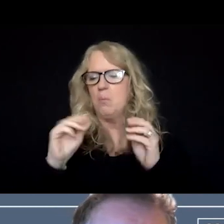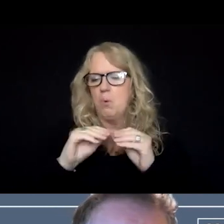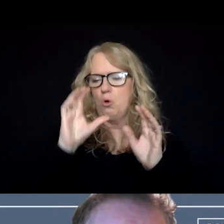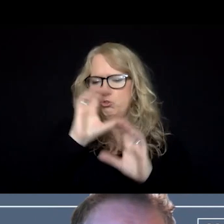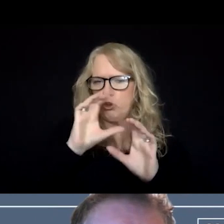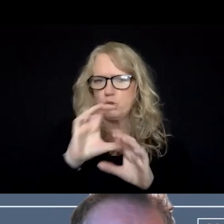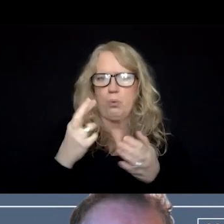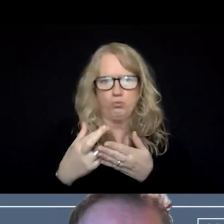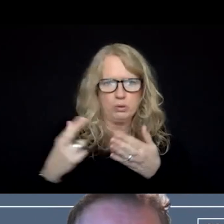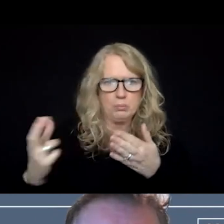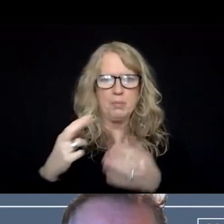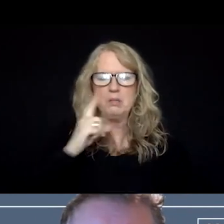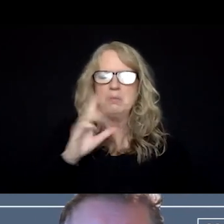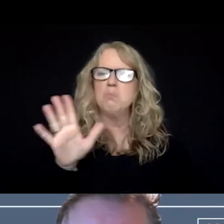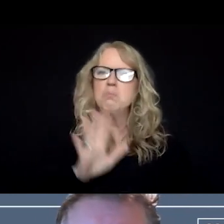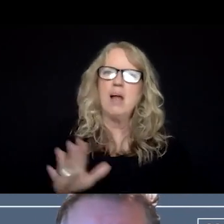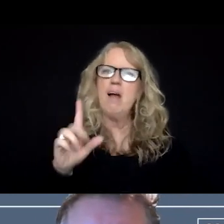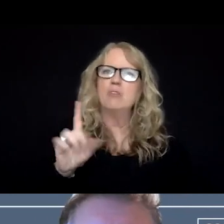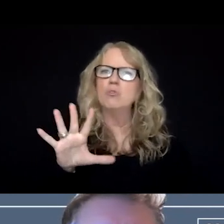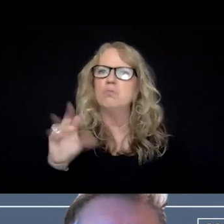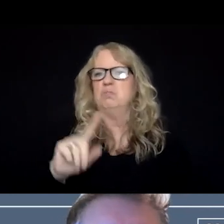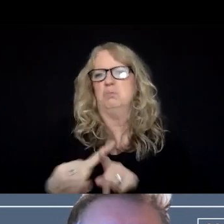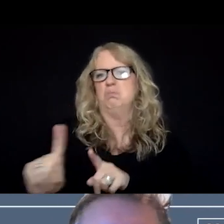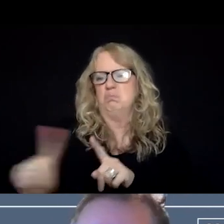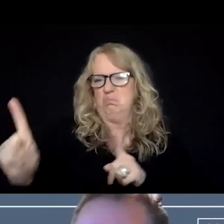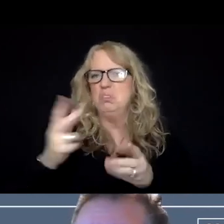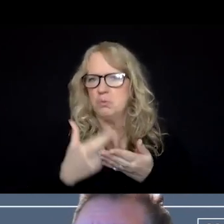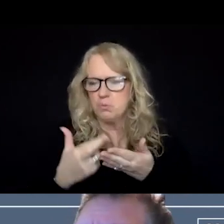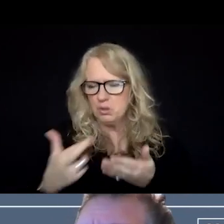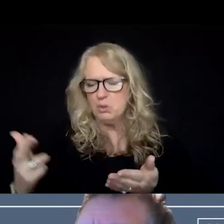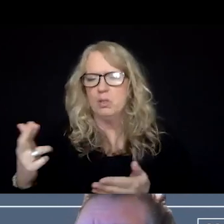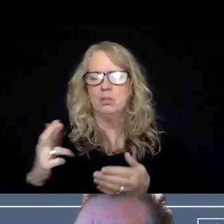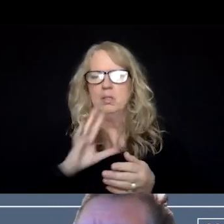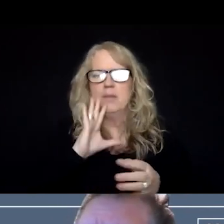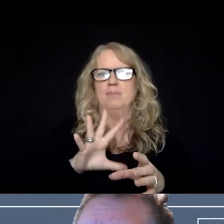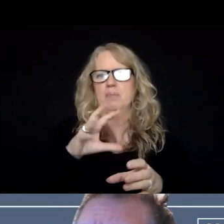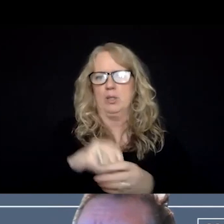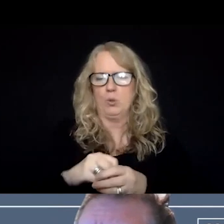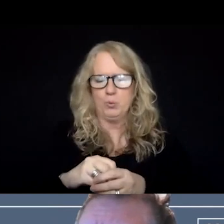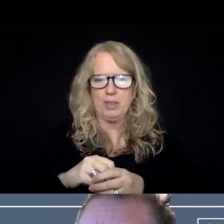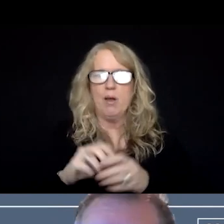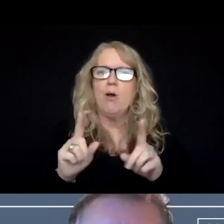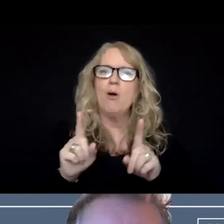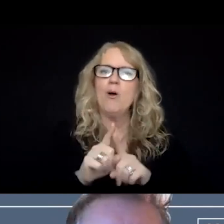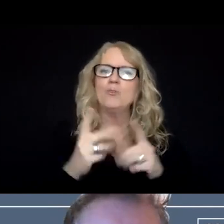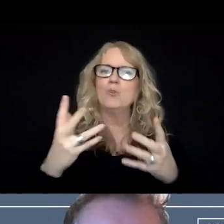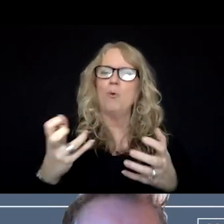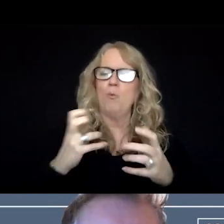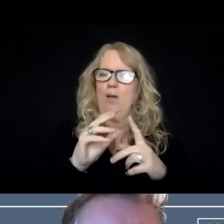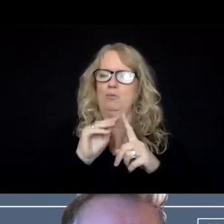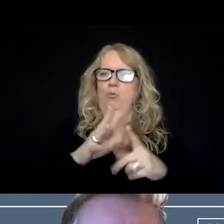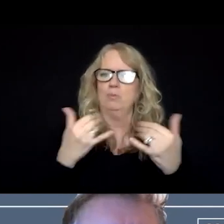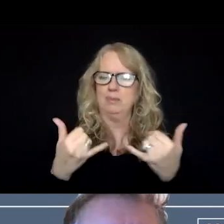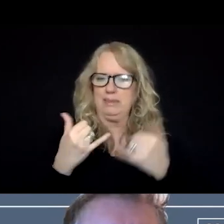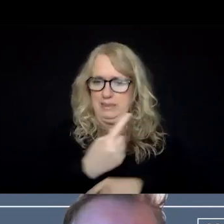resources. There's roughly about 150 resources that have been included in that. I also wanted to highlight today, right